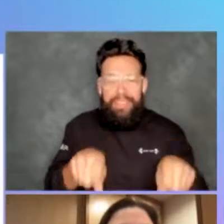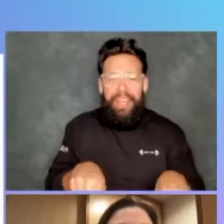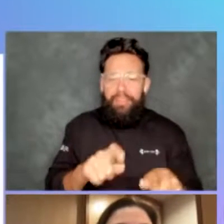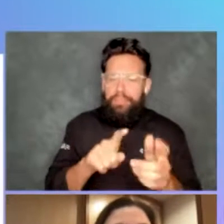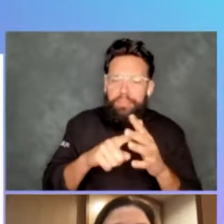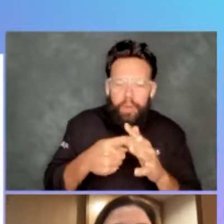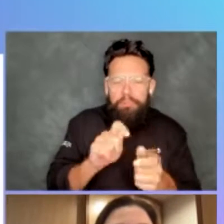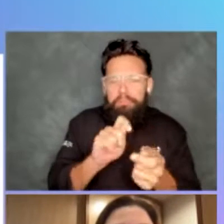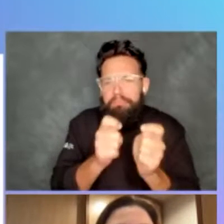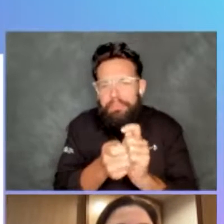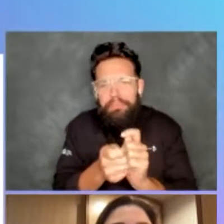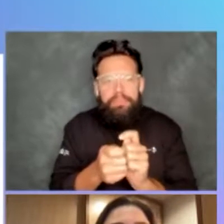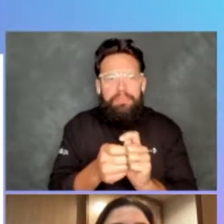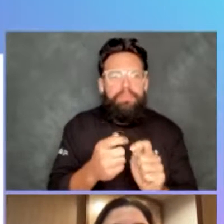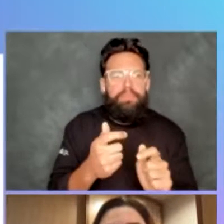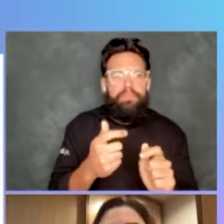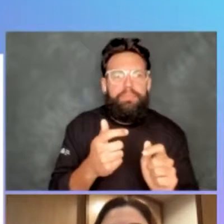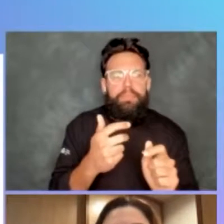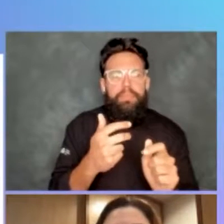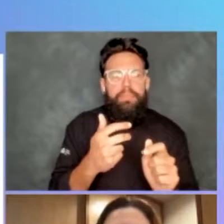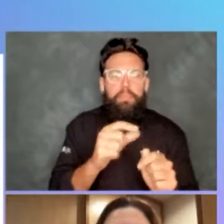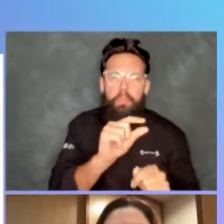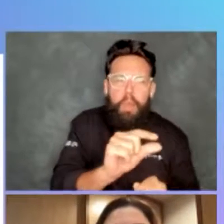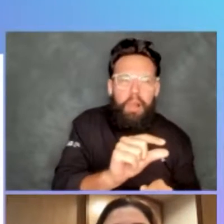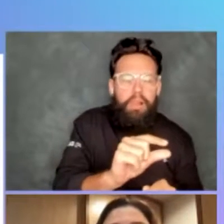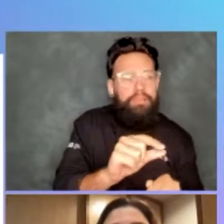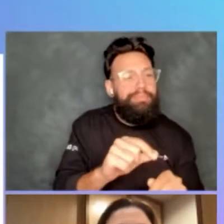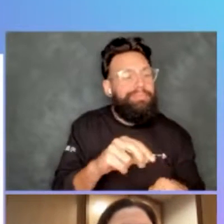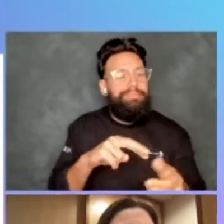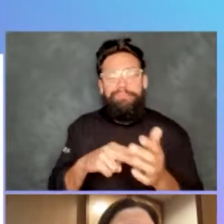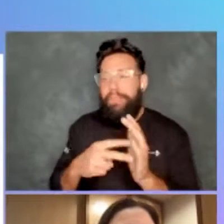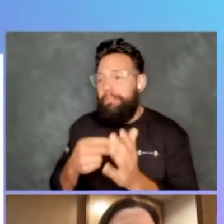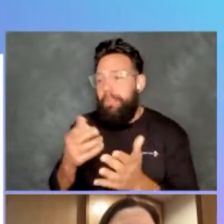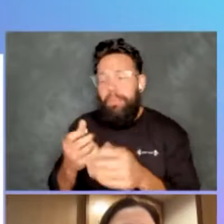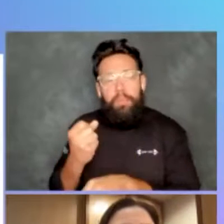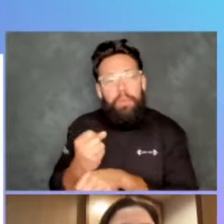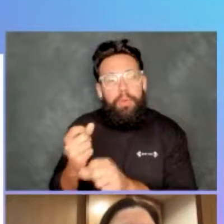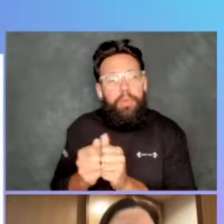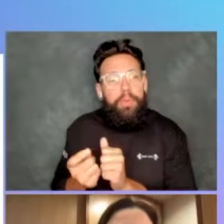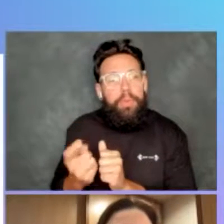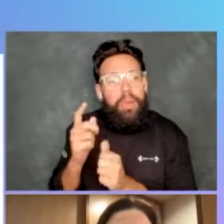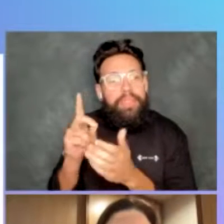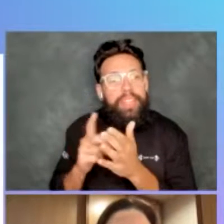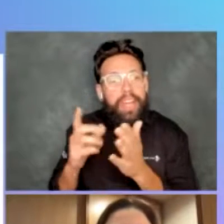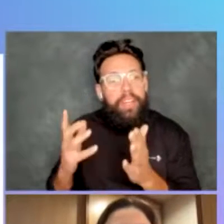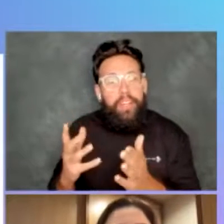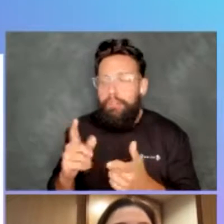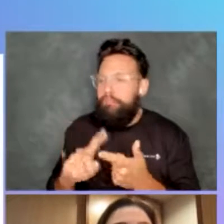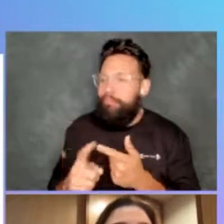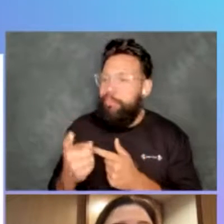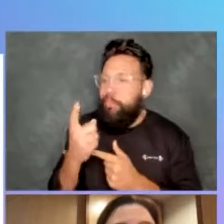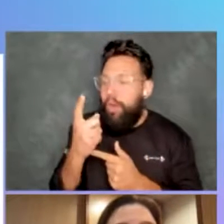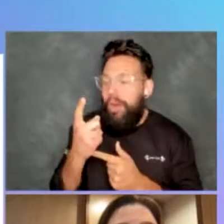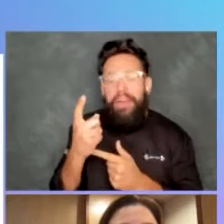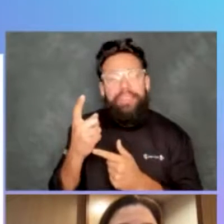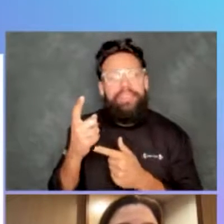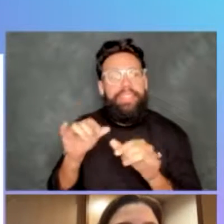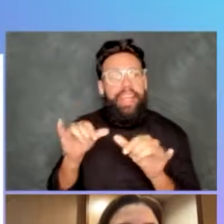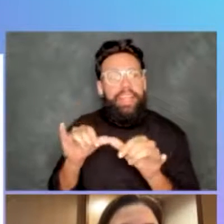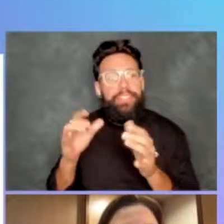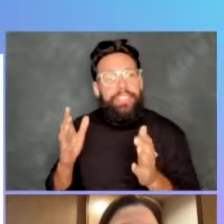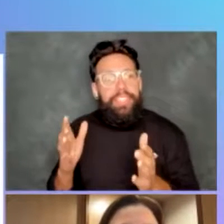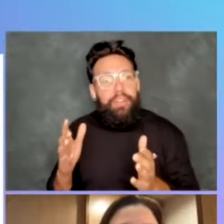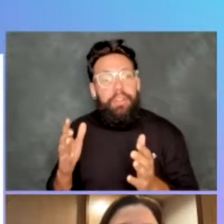start with just a single designer or a single content writer or a single engineer or a single tester that is also